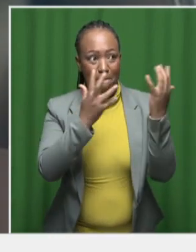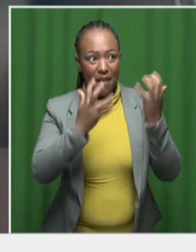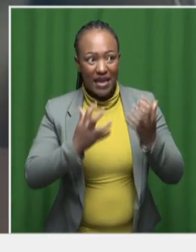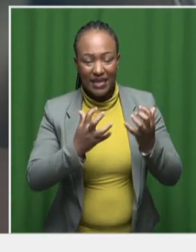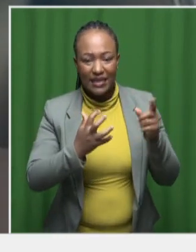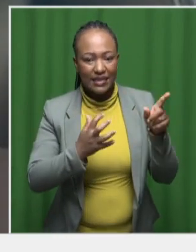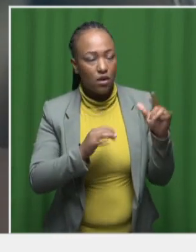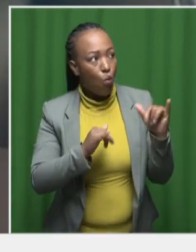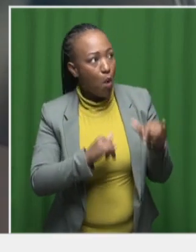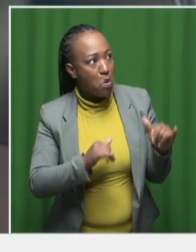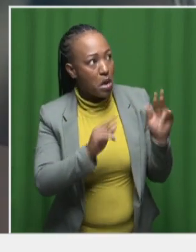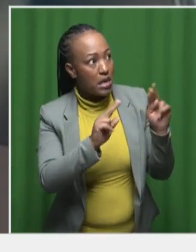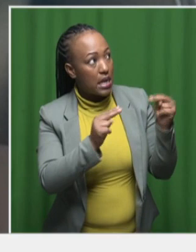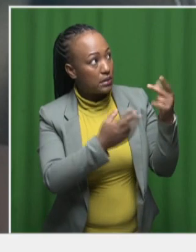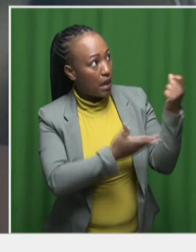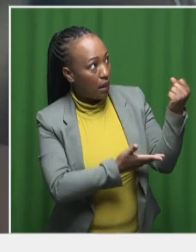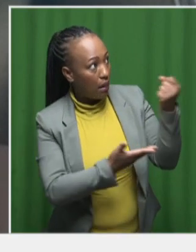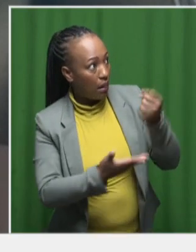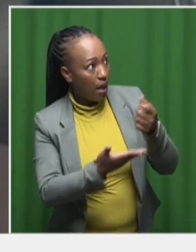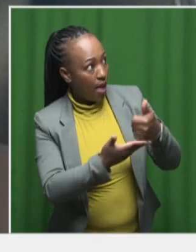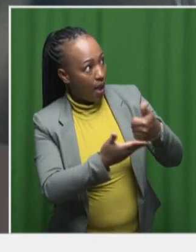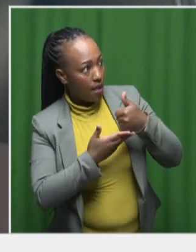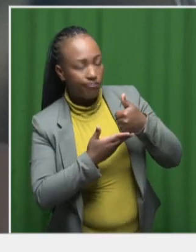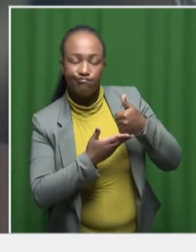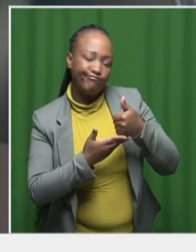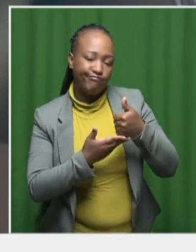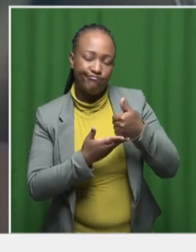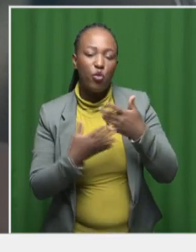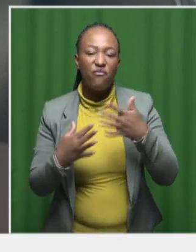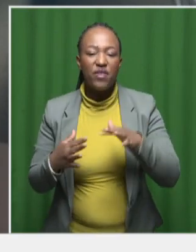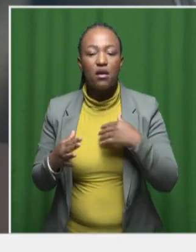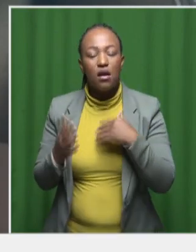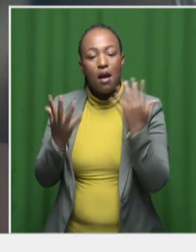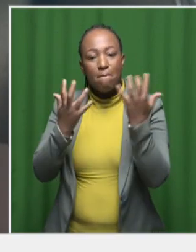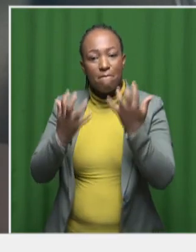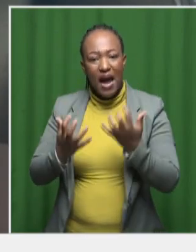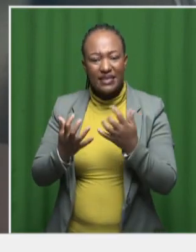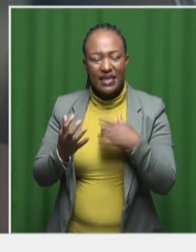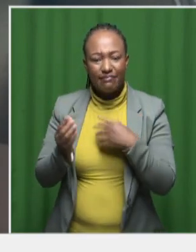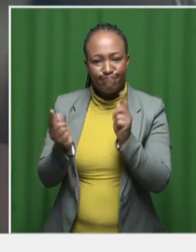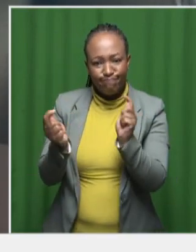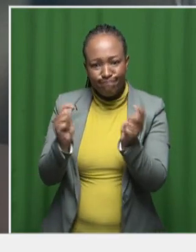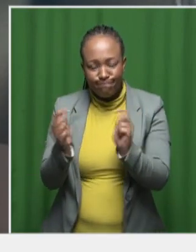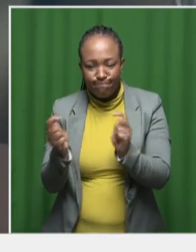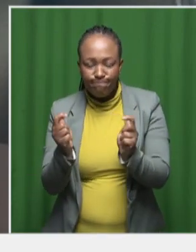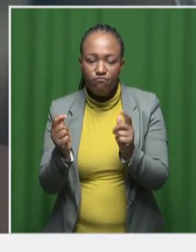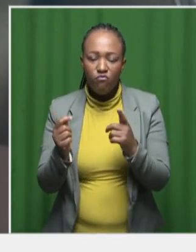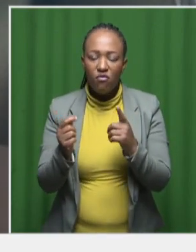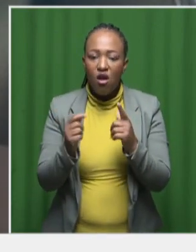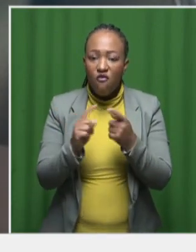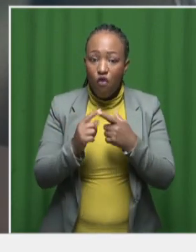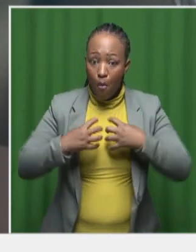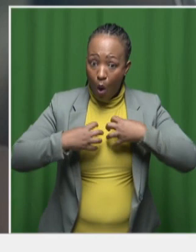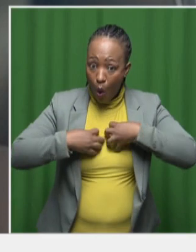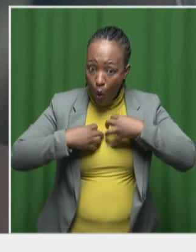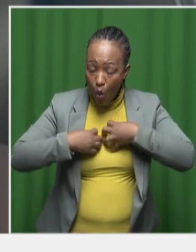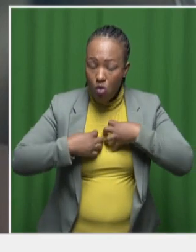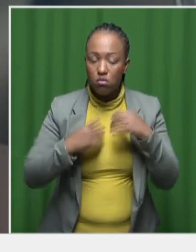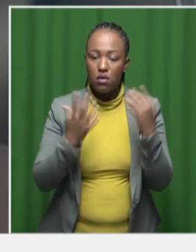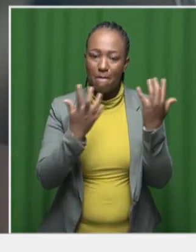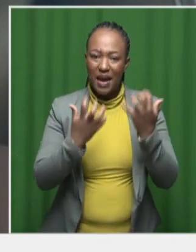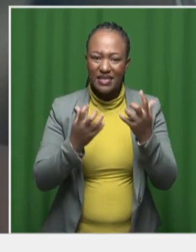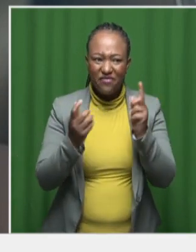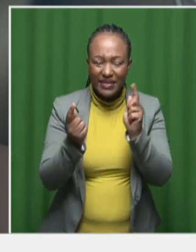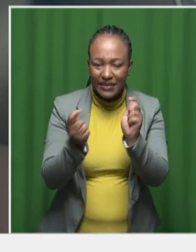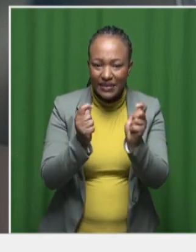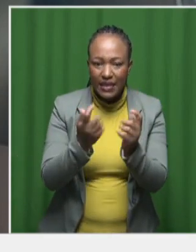or provincial funding. We had to prioritize the amount of 500 million rands in our own budget as a city. And that